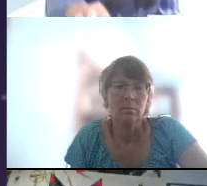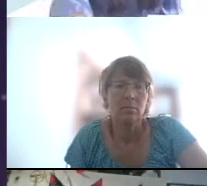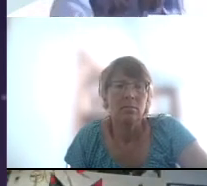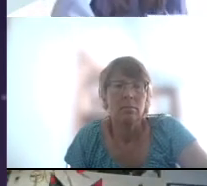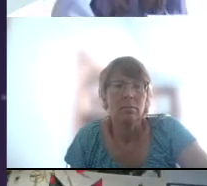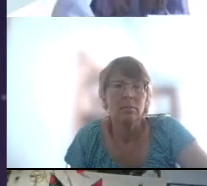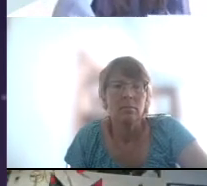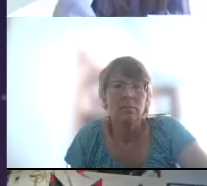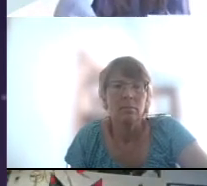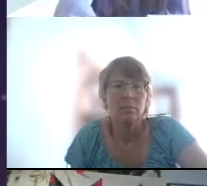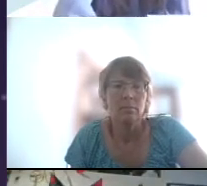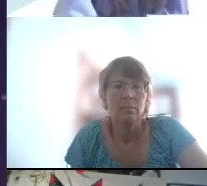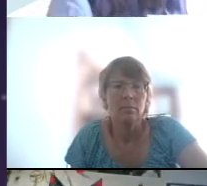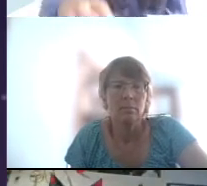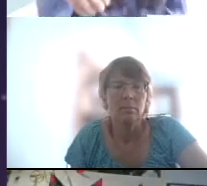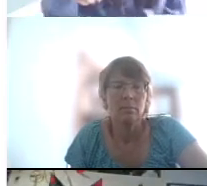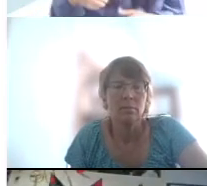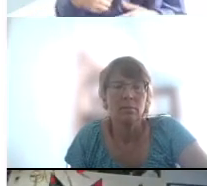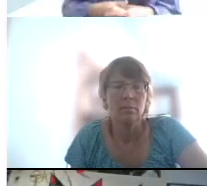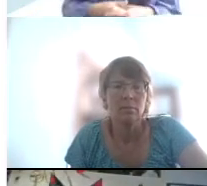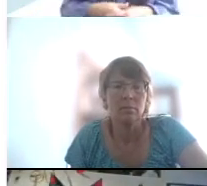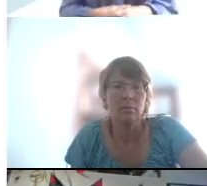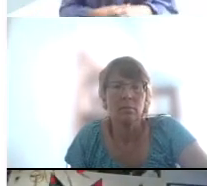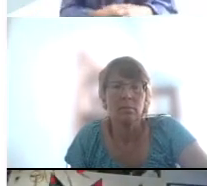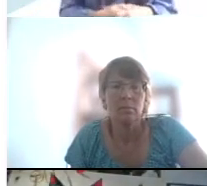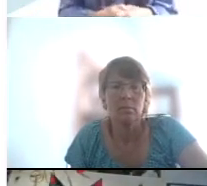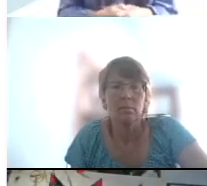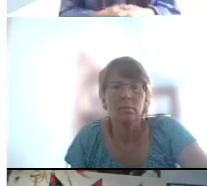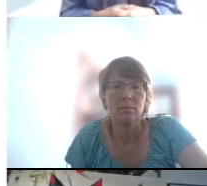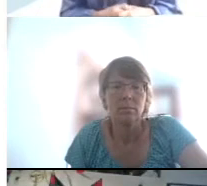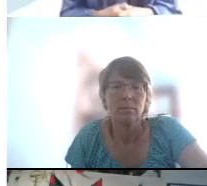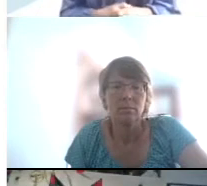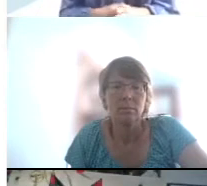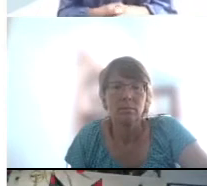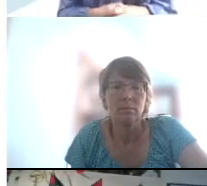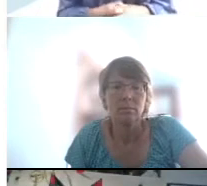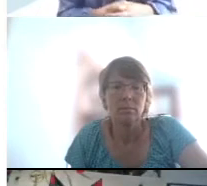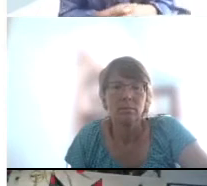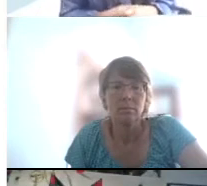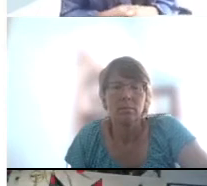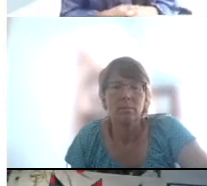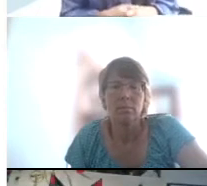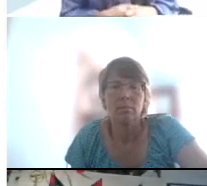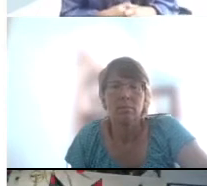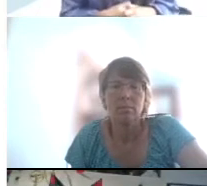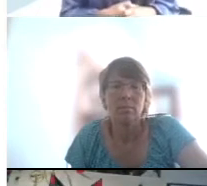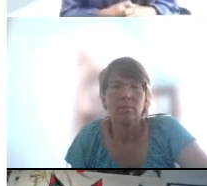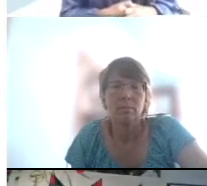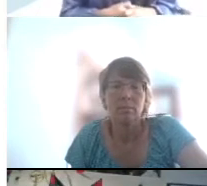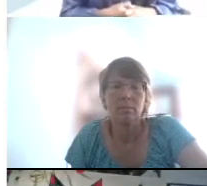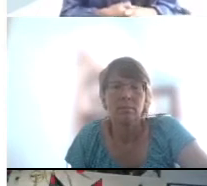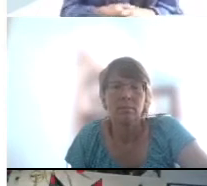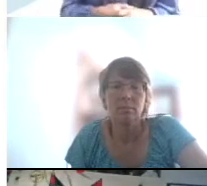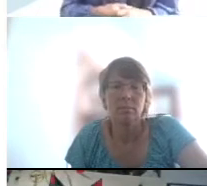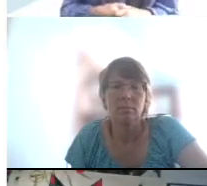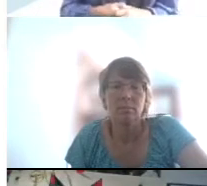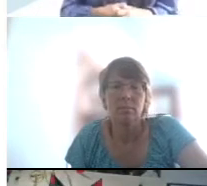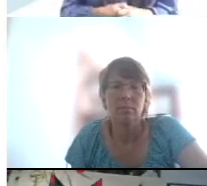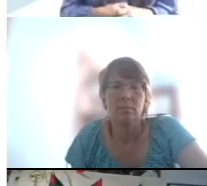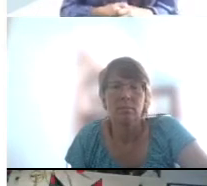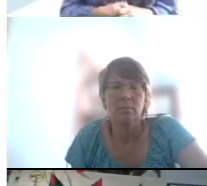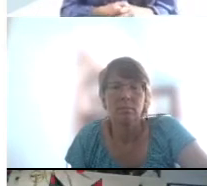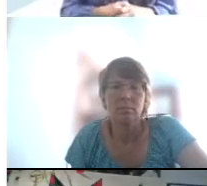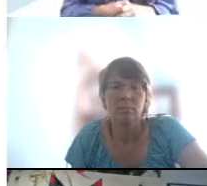As an organization, you know that we are working diligently to better understand our role as a regulator in systemic racism and other types